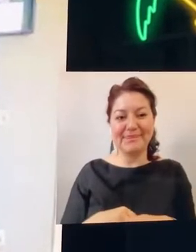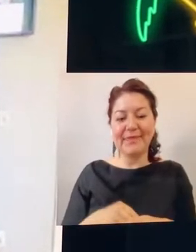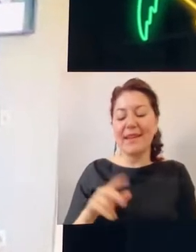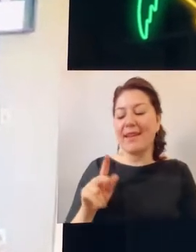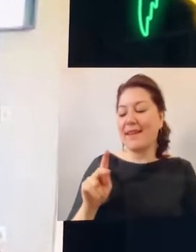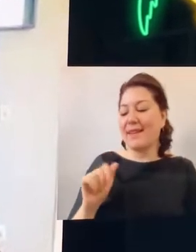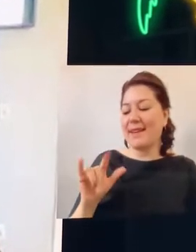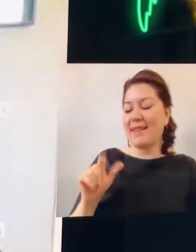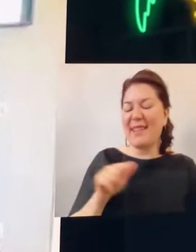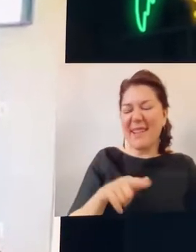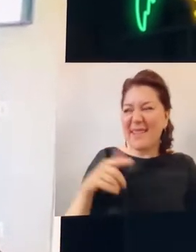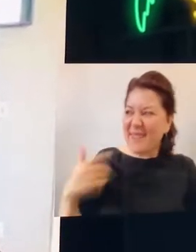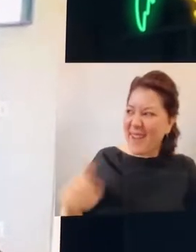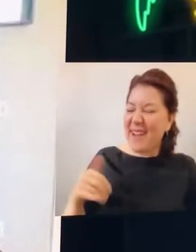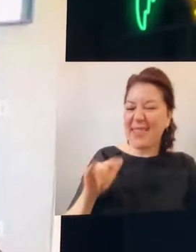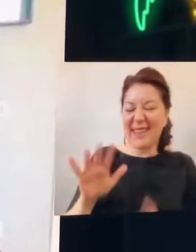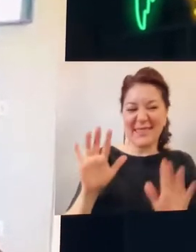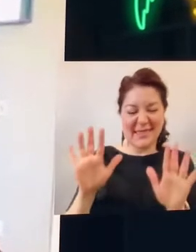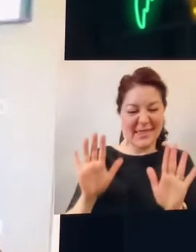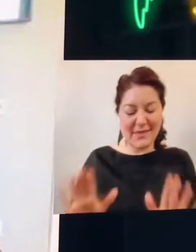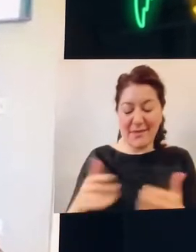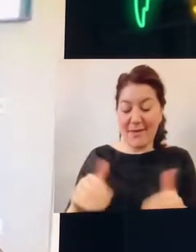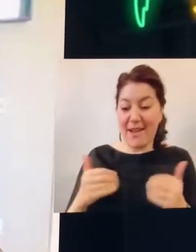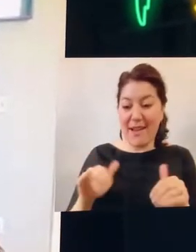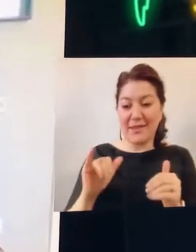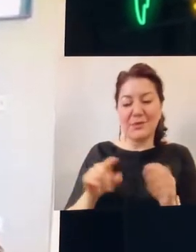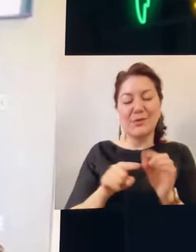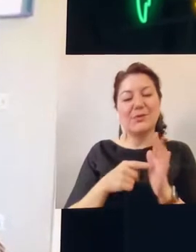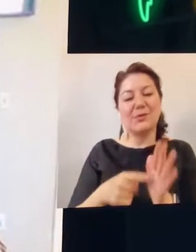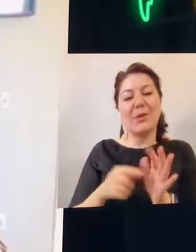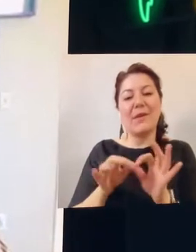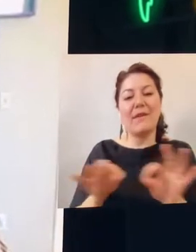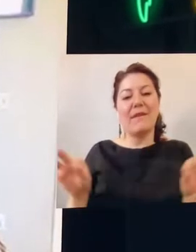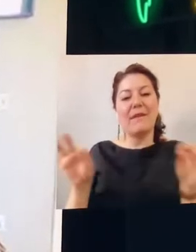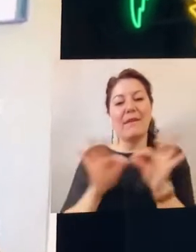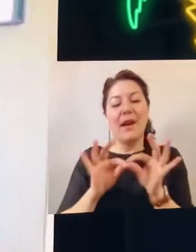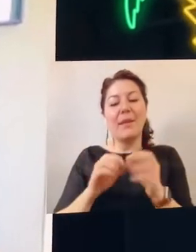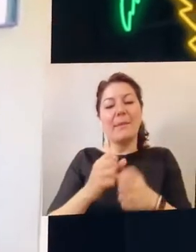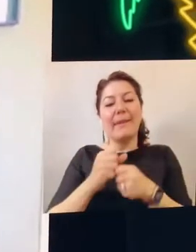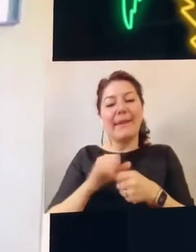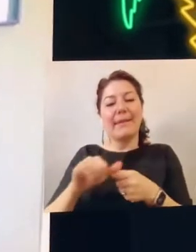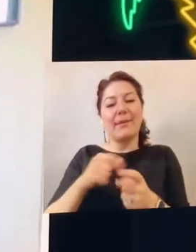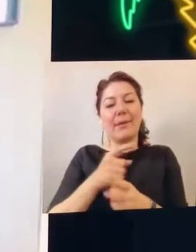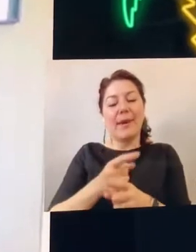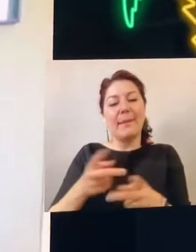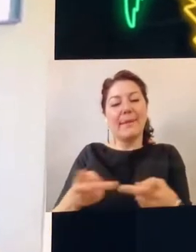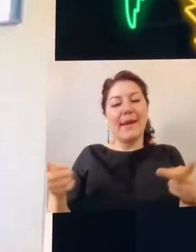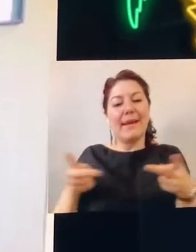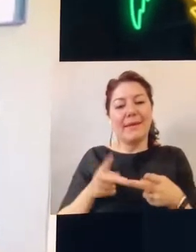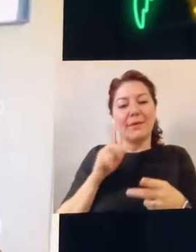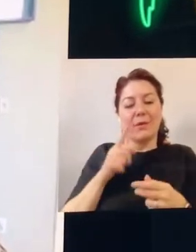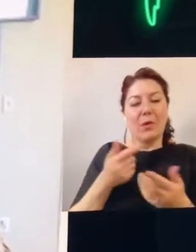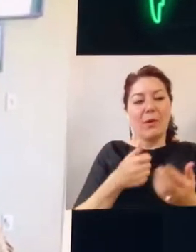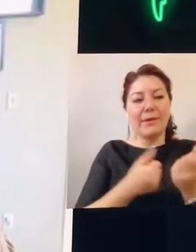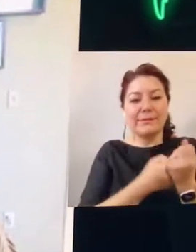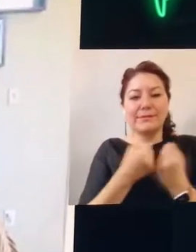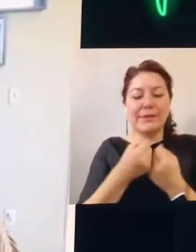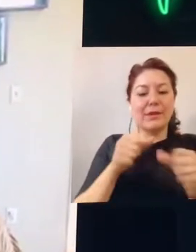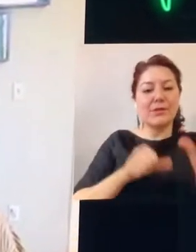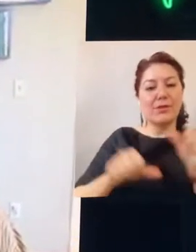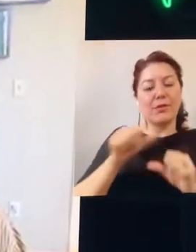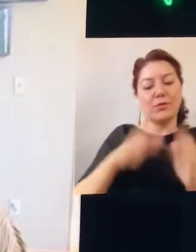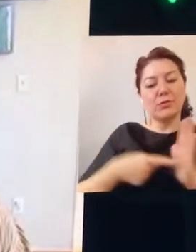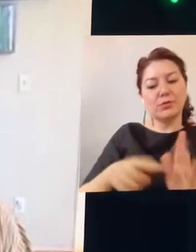the value of having and creating these spaces for one another to really highlight our stories, because without Latina magazine,